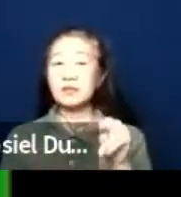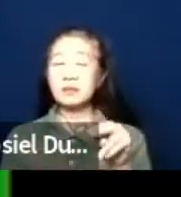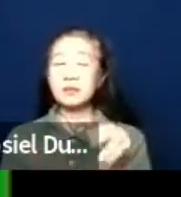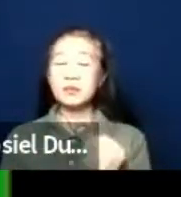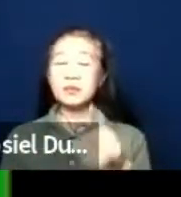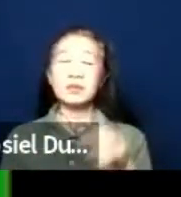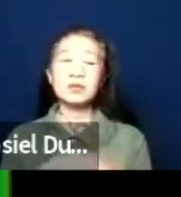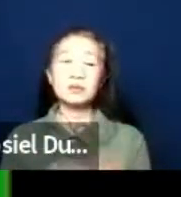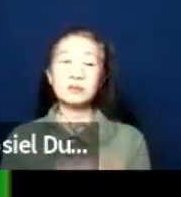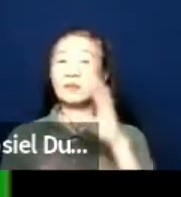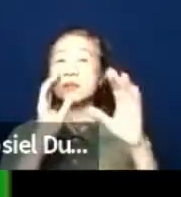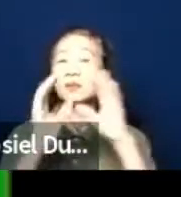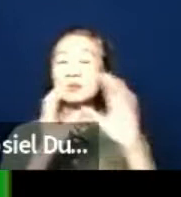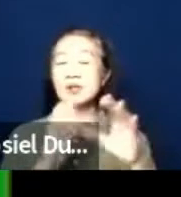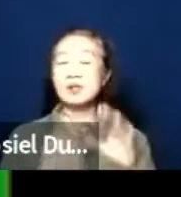sign language.